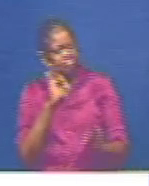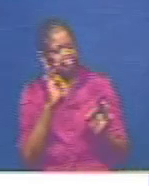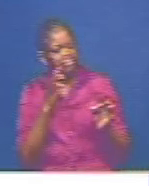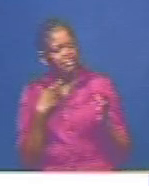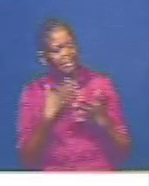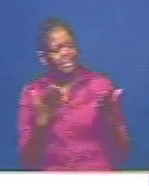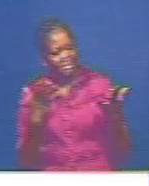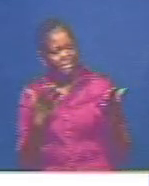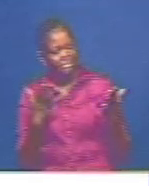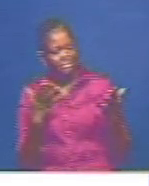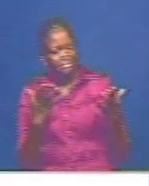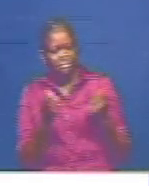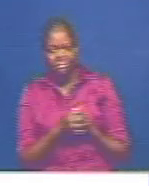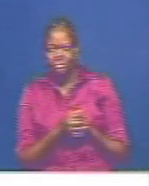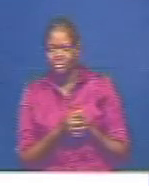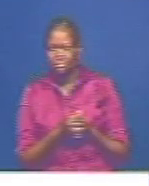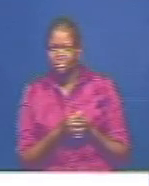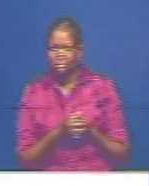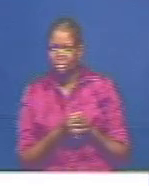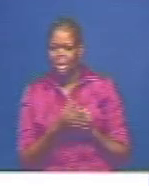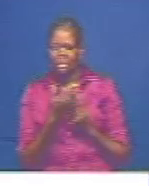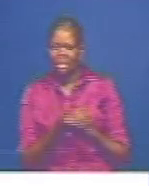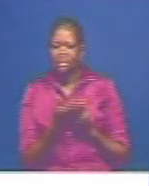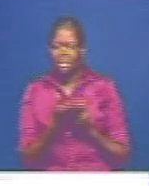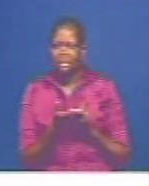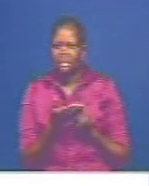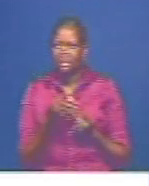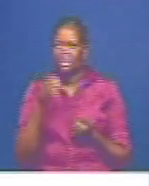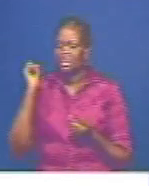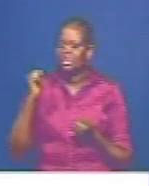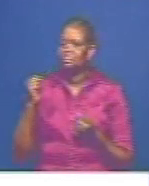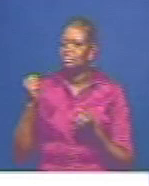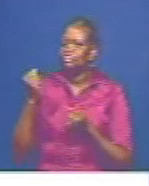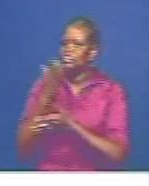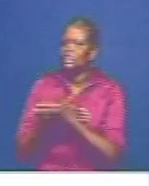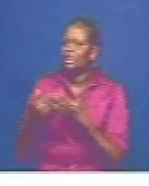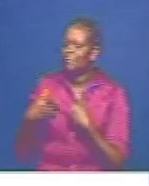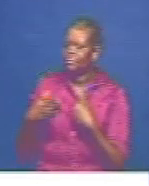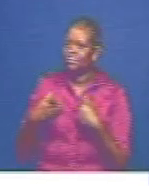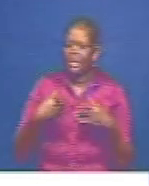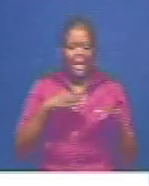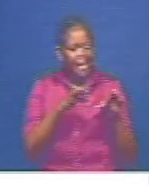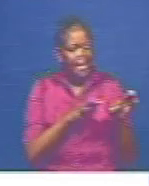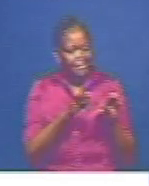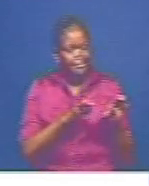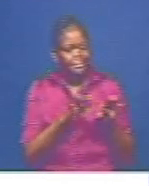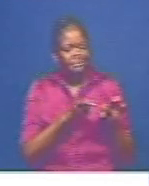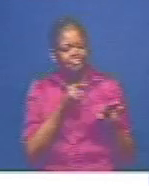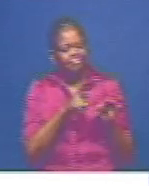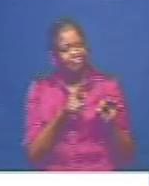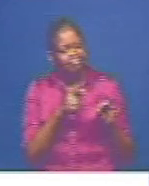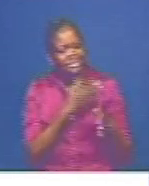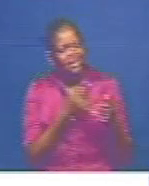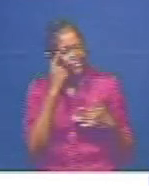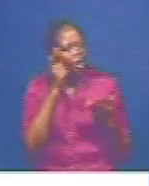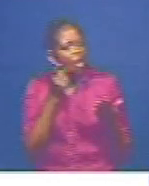lap. Yes, I do have something on my lap. Mm-hmm. Yeah, I do have a t-shirt. So just explain to us what this t-shirt is all